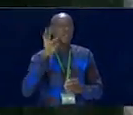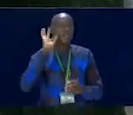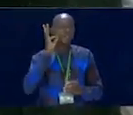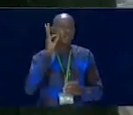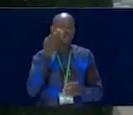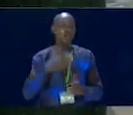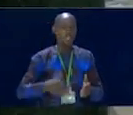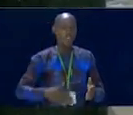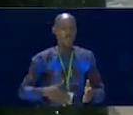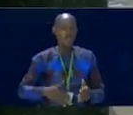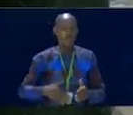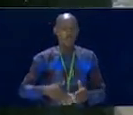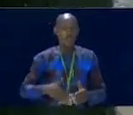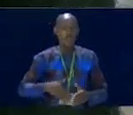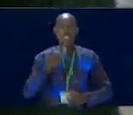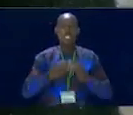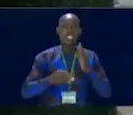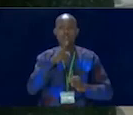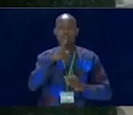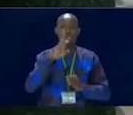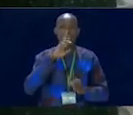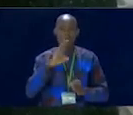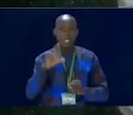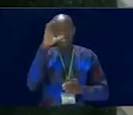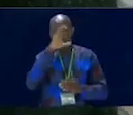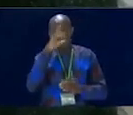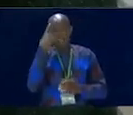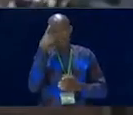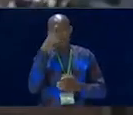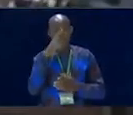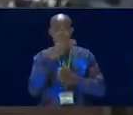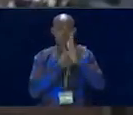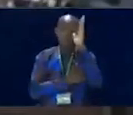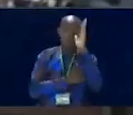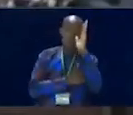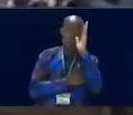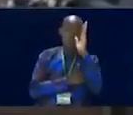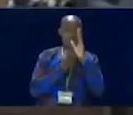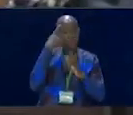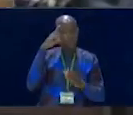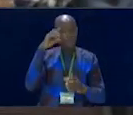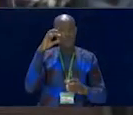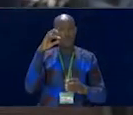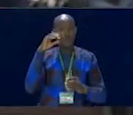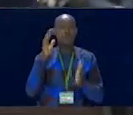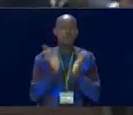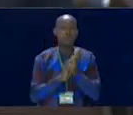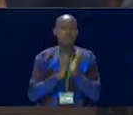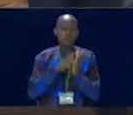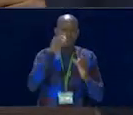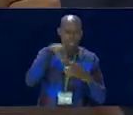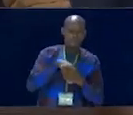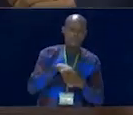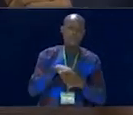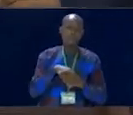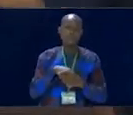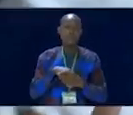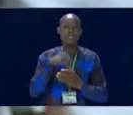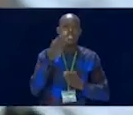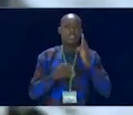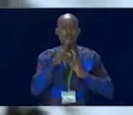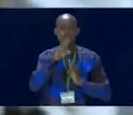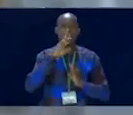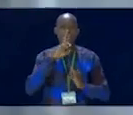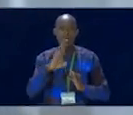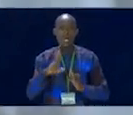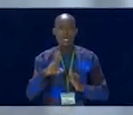womb. If you are seeking God for admission, can you pray that, God, I need a divine touch over my admission? If you are seeking a